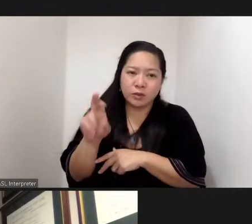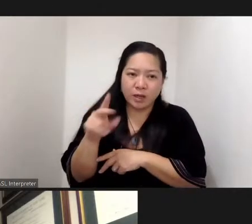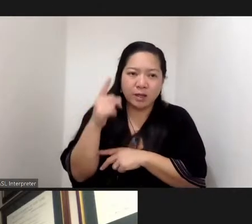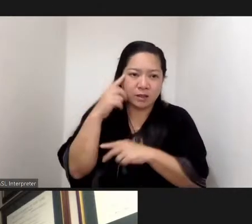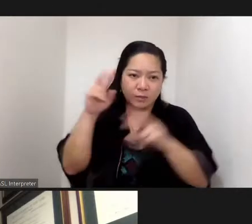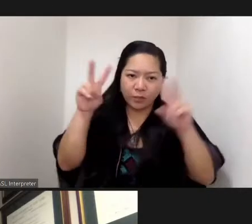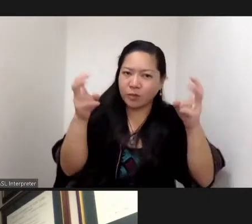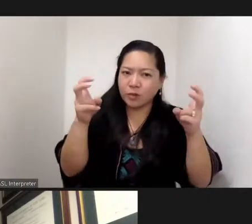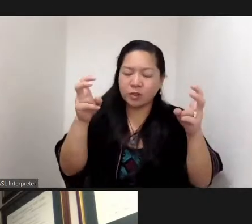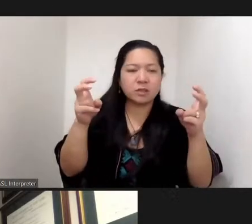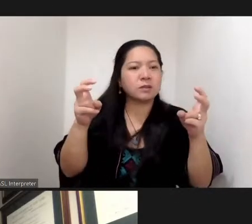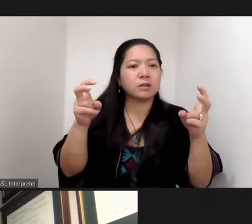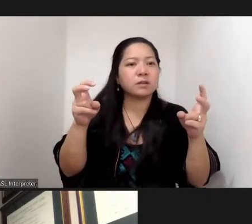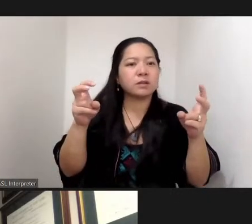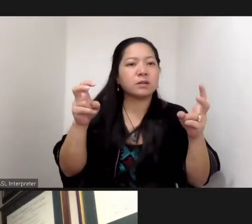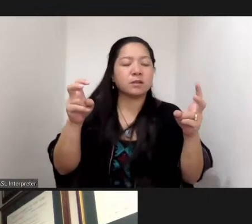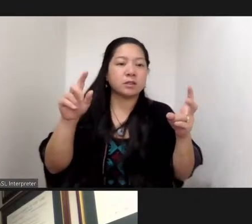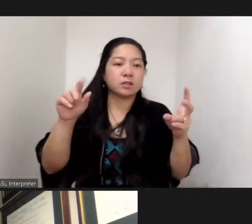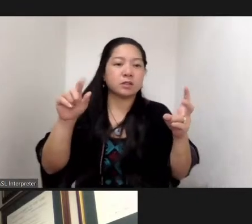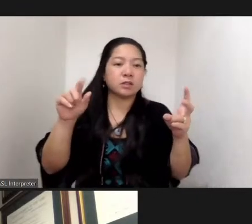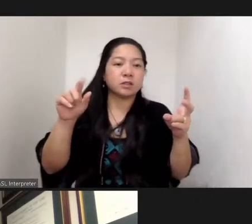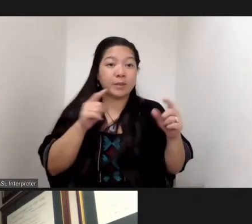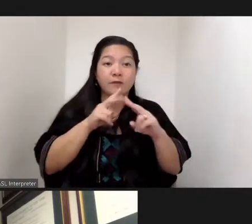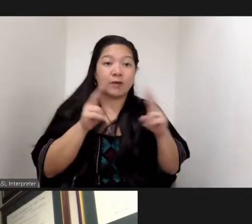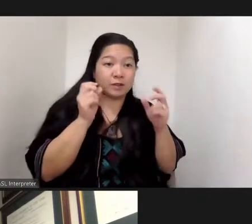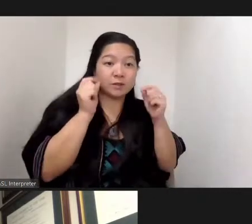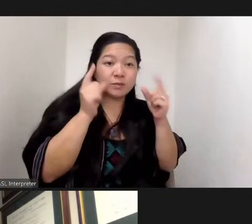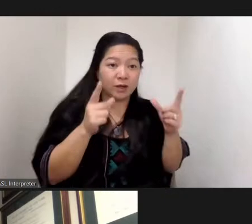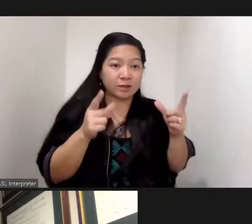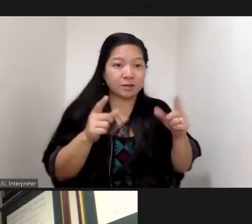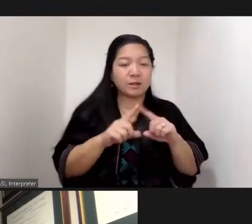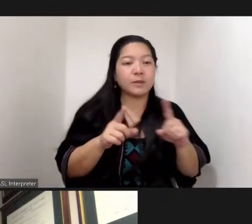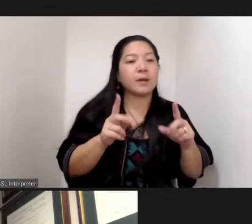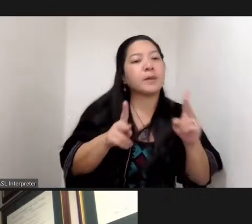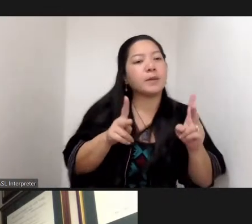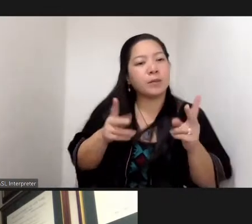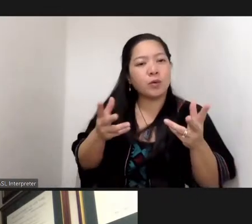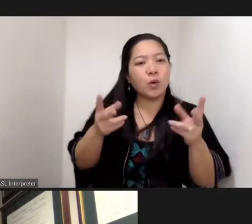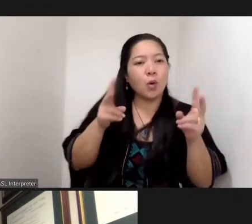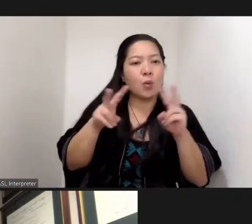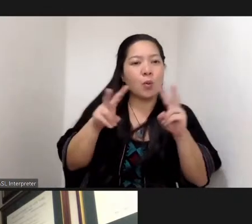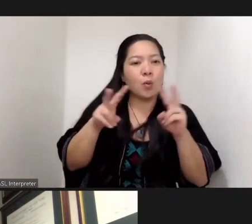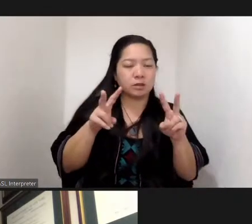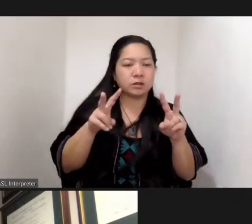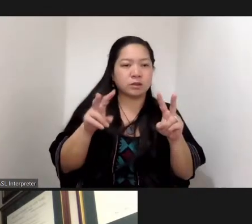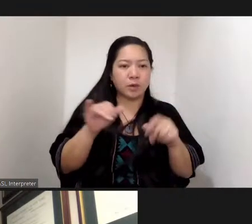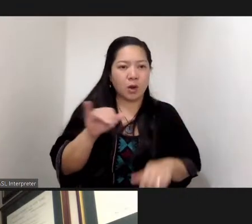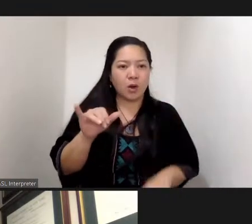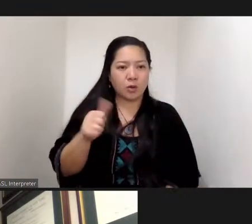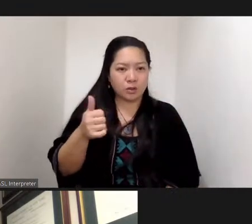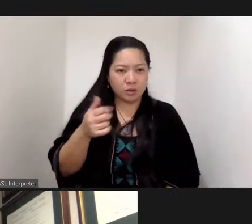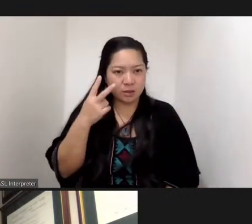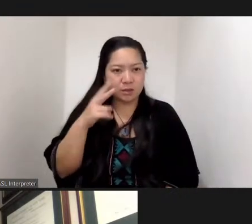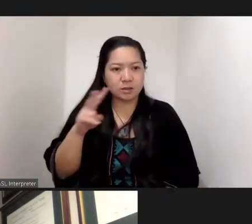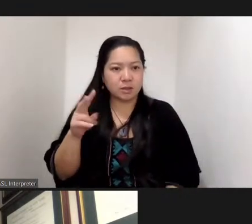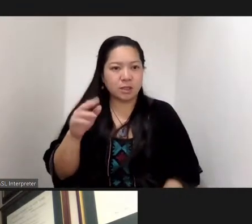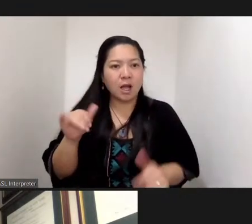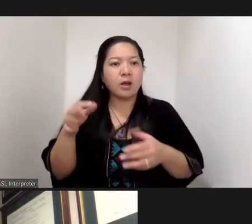If it's not, I'd be very surprised. But people will watch them also and see how they